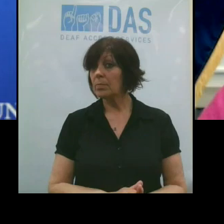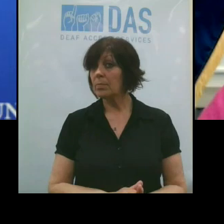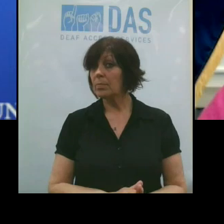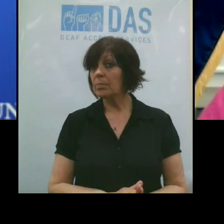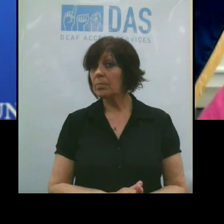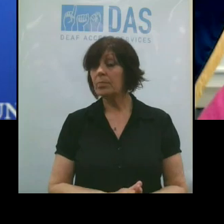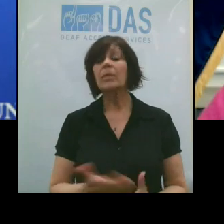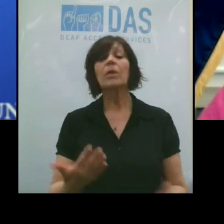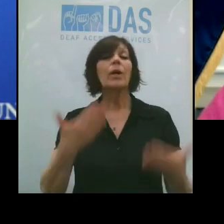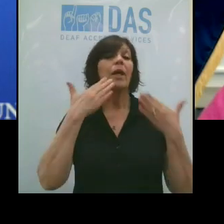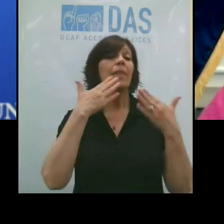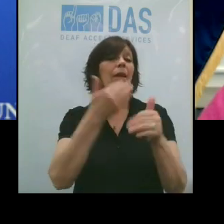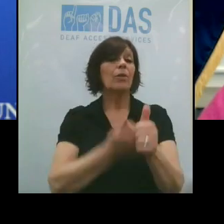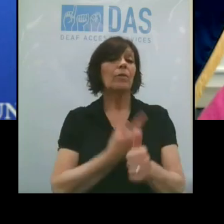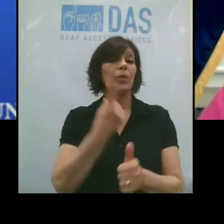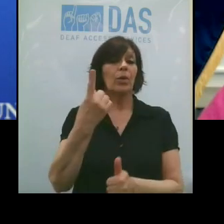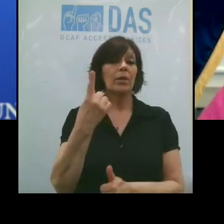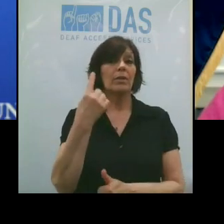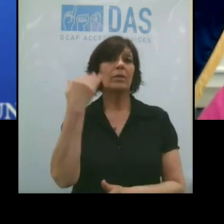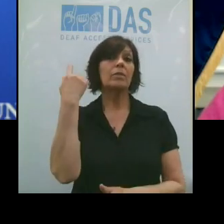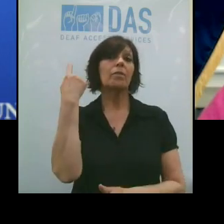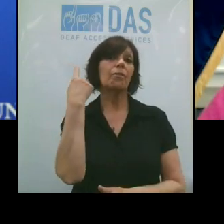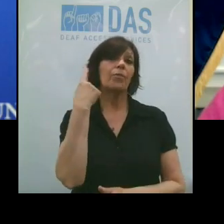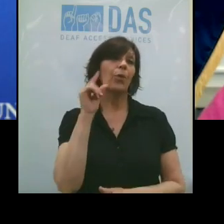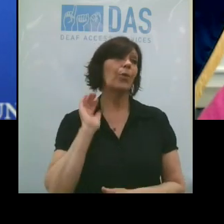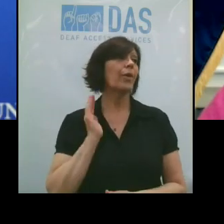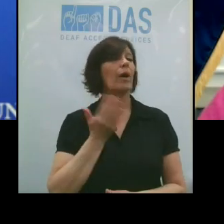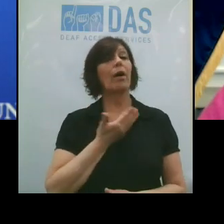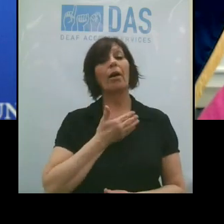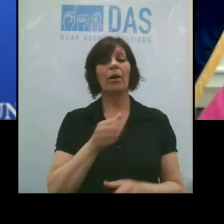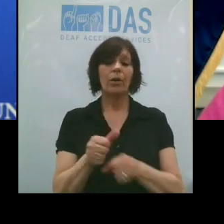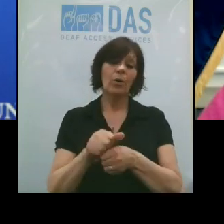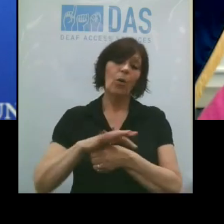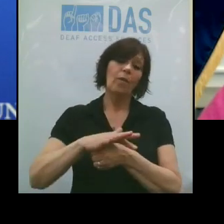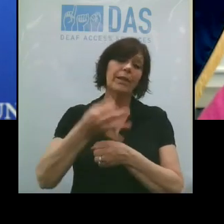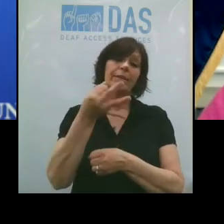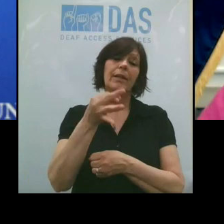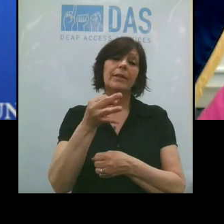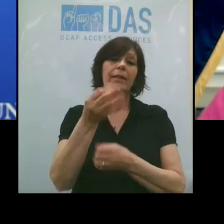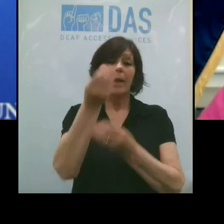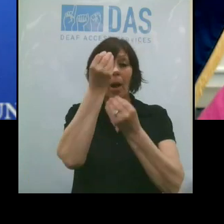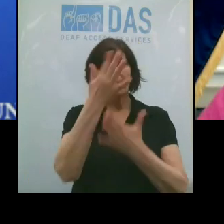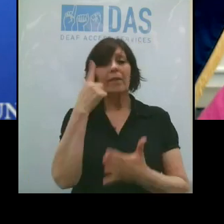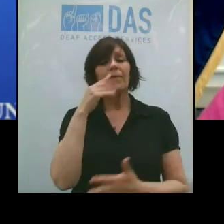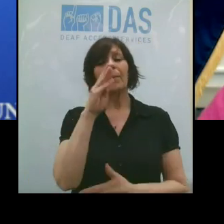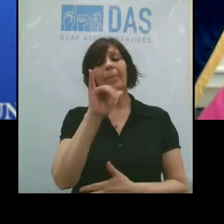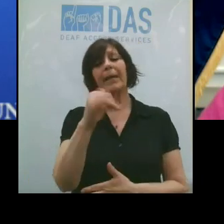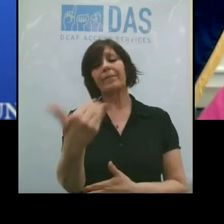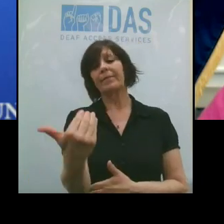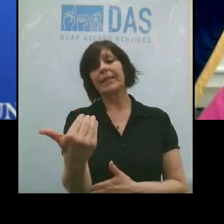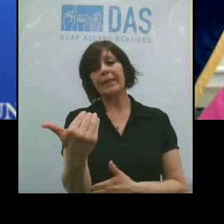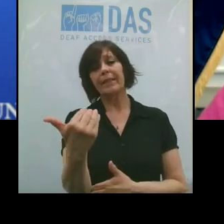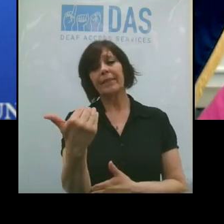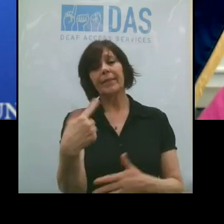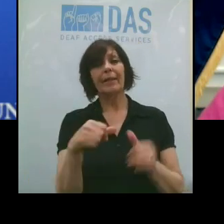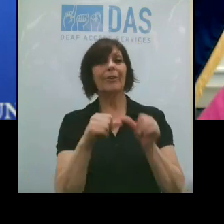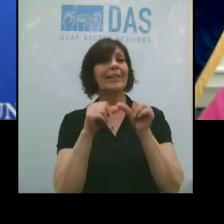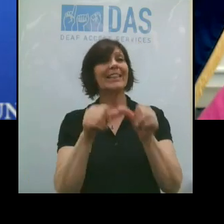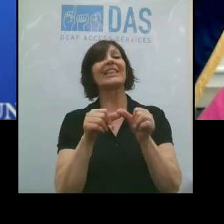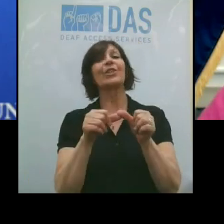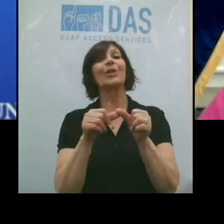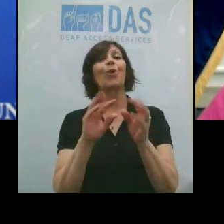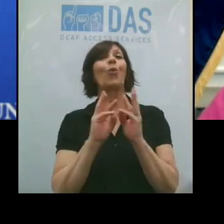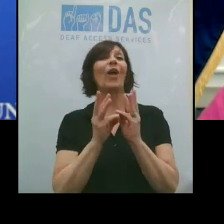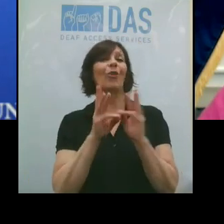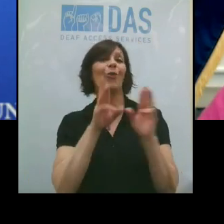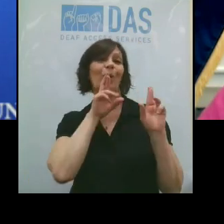If not, thank you everyone for our COVID-19 update for May 15th, as well as continuing weather report. It